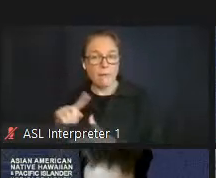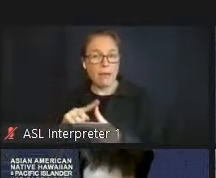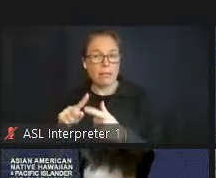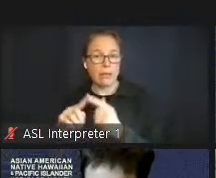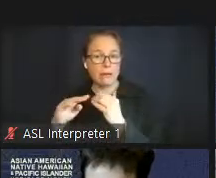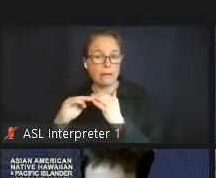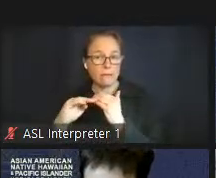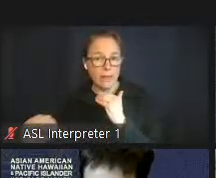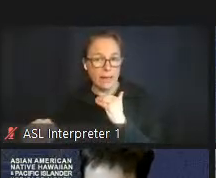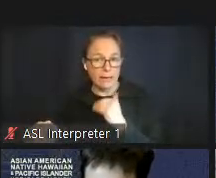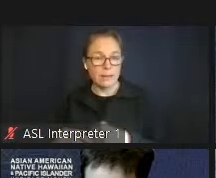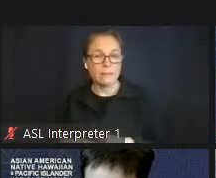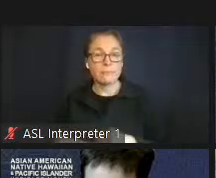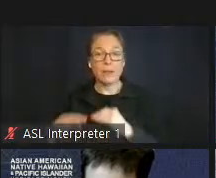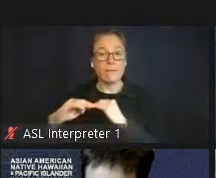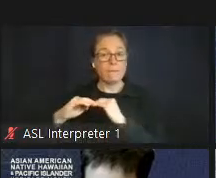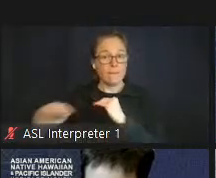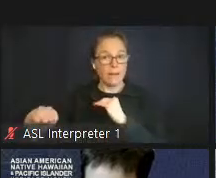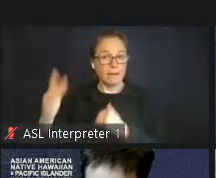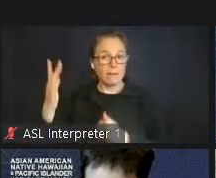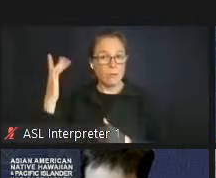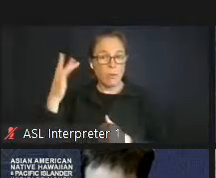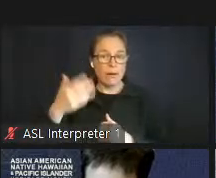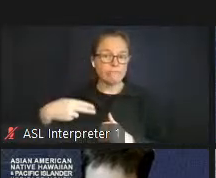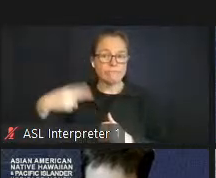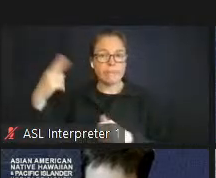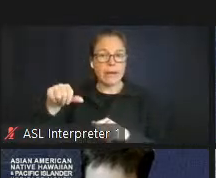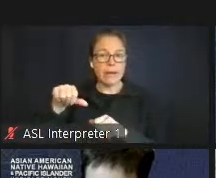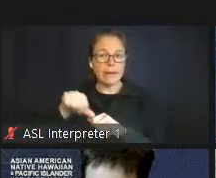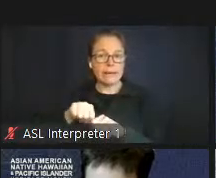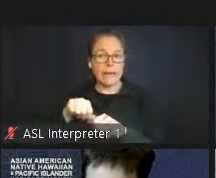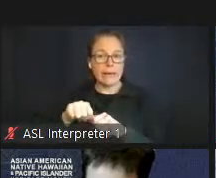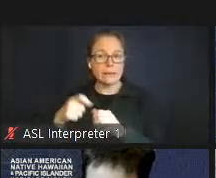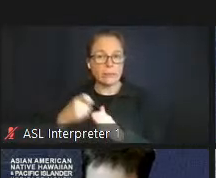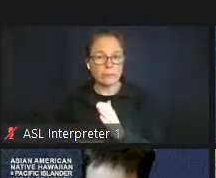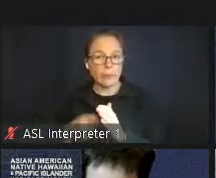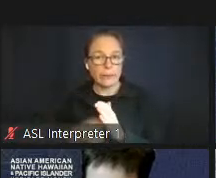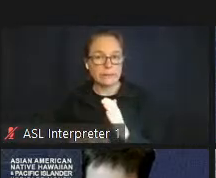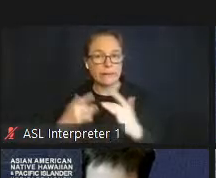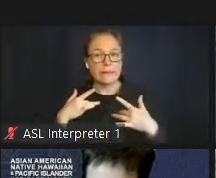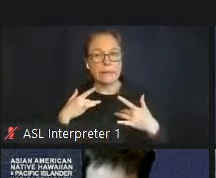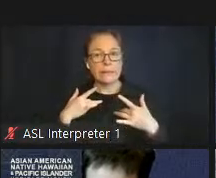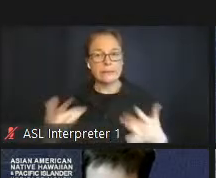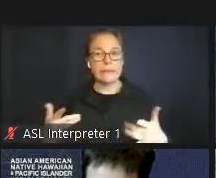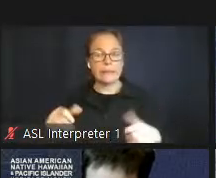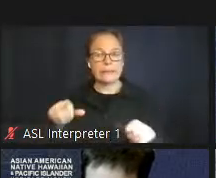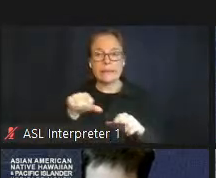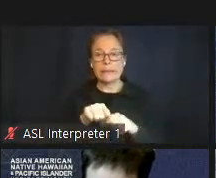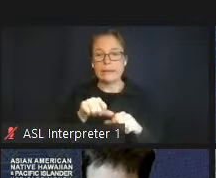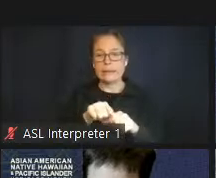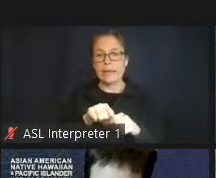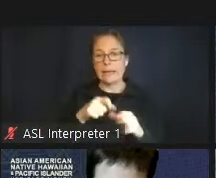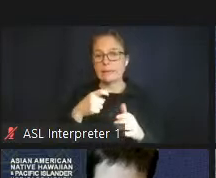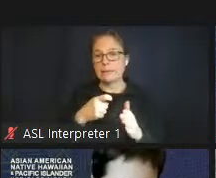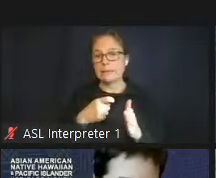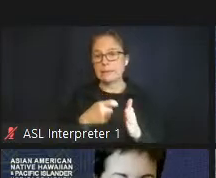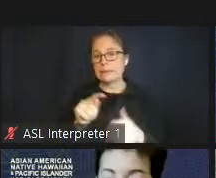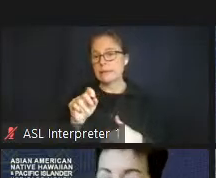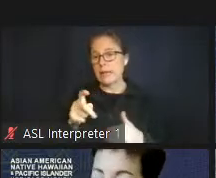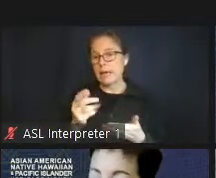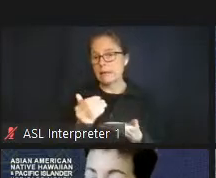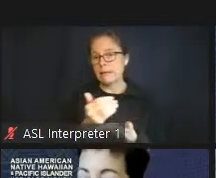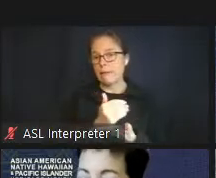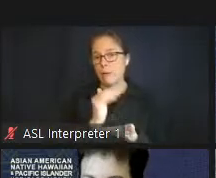The flattening is due to higher gas prices that tend to result in lower gas tax revenue as people may